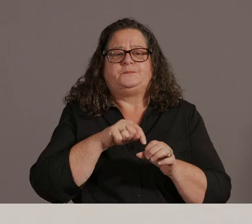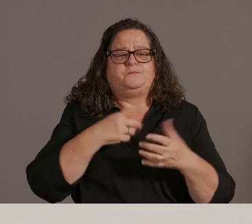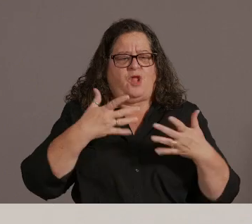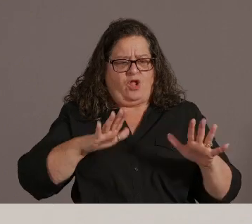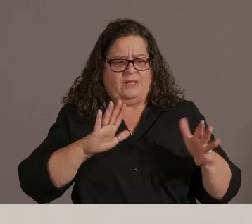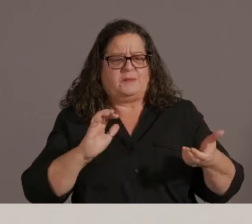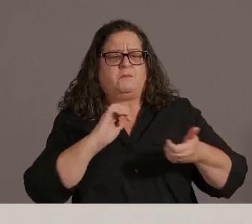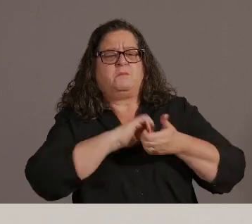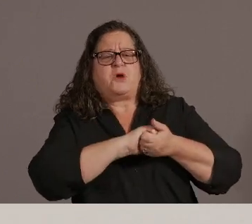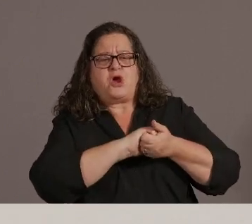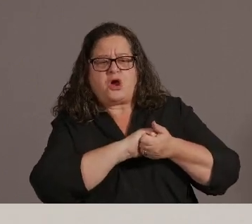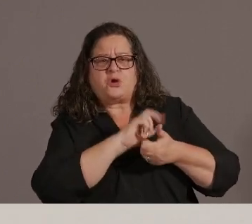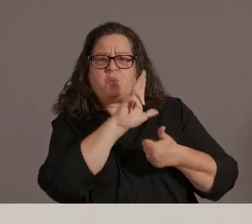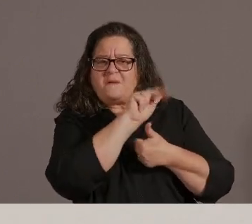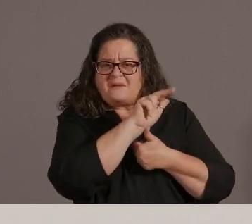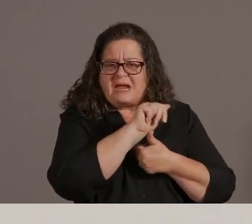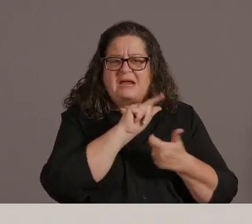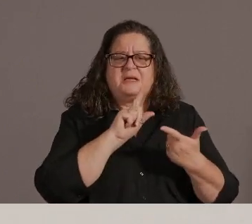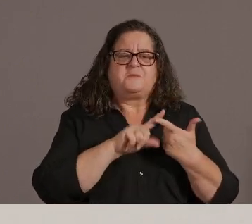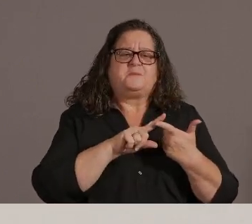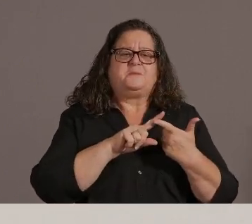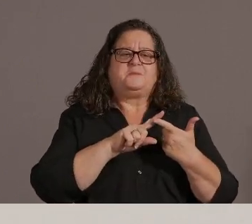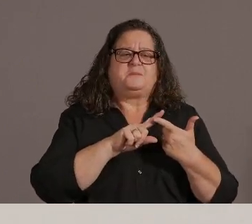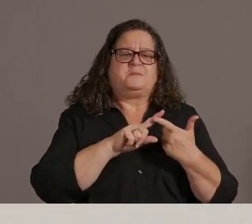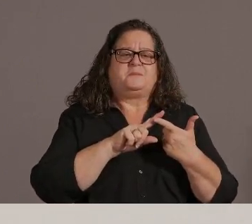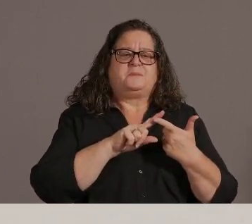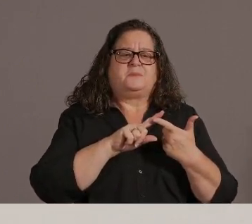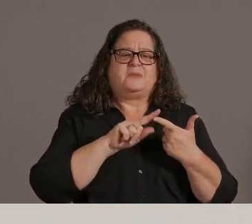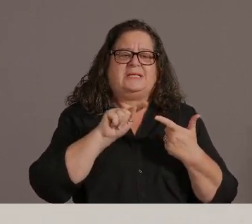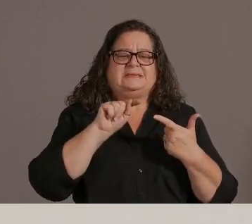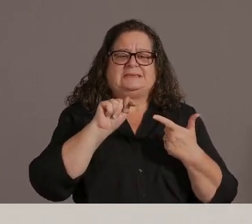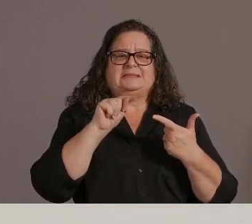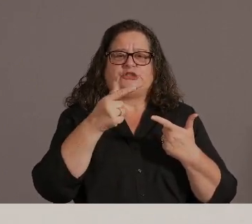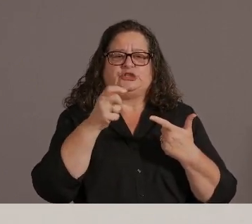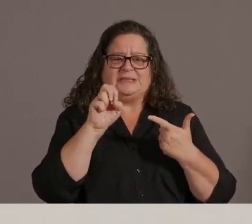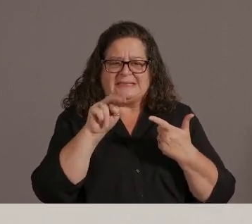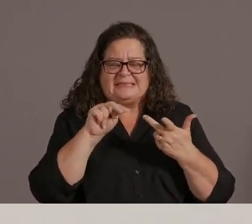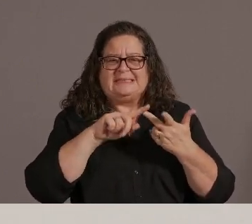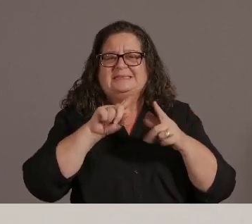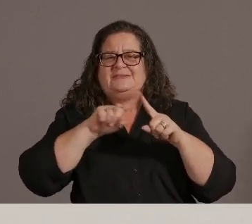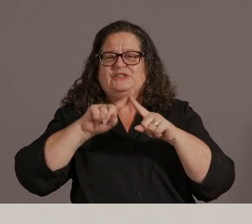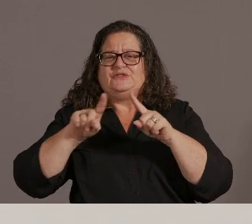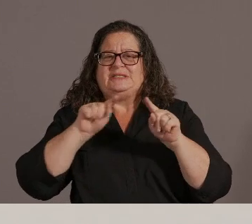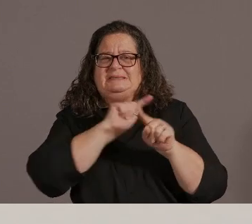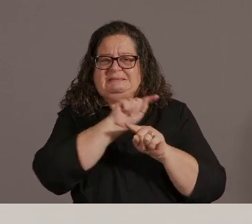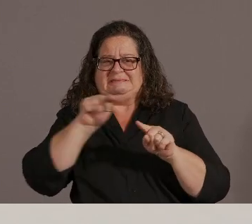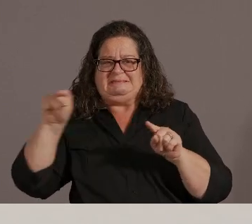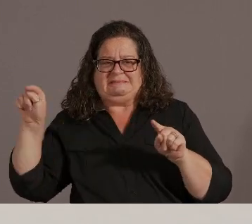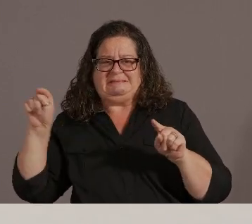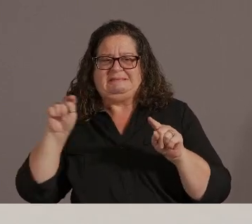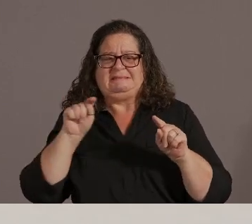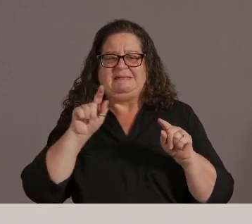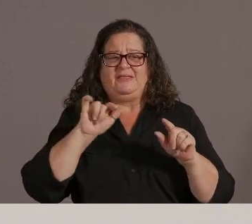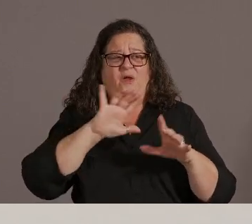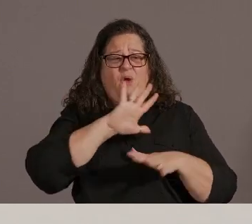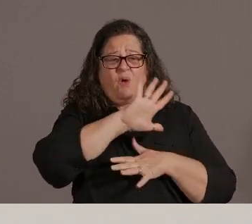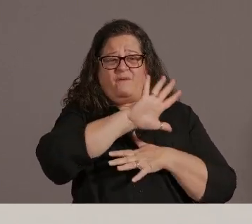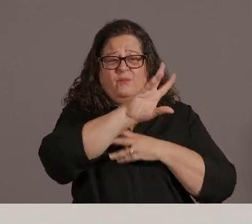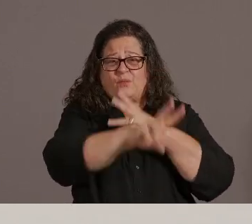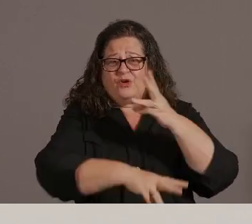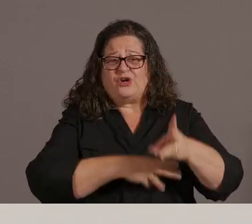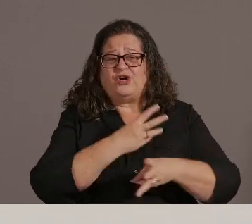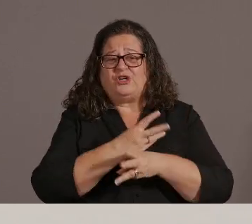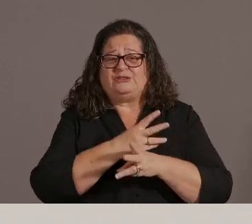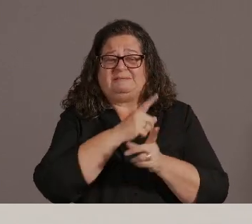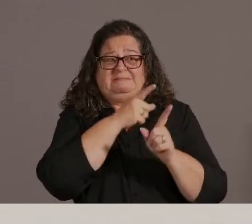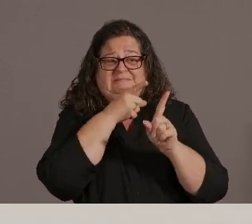new variants or ones that have been identified around the world here in Arizona. Right now, it has not changed our